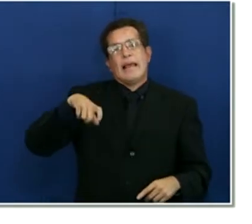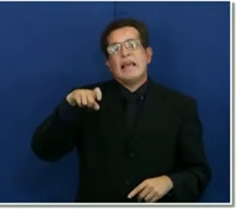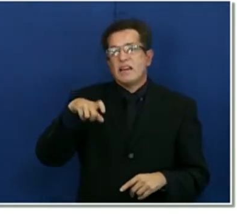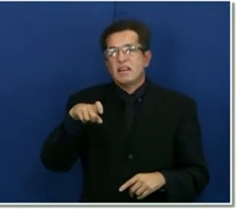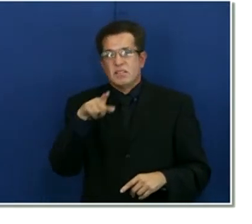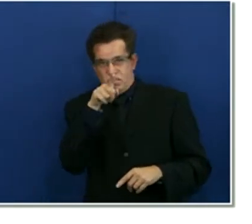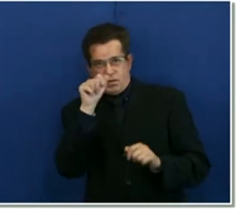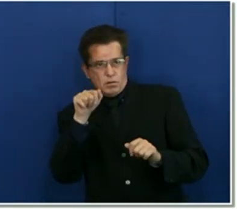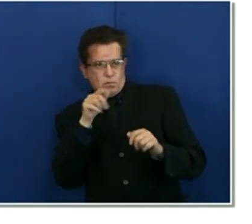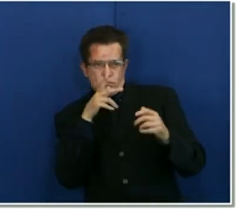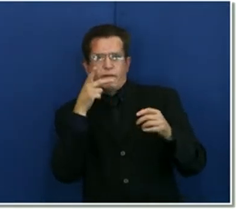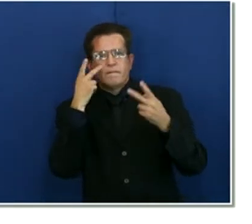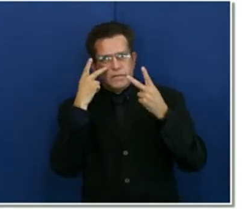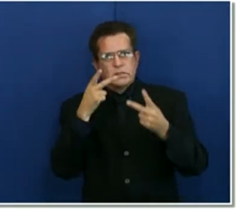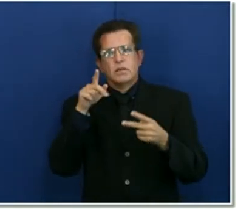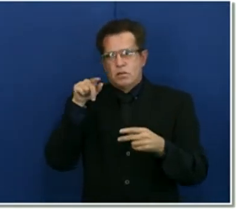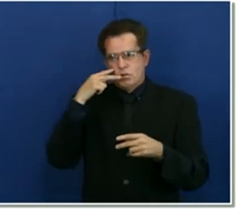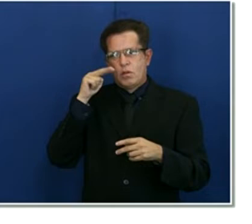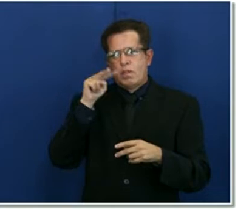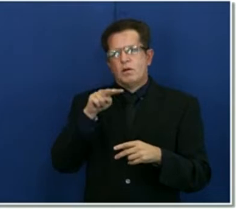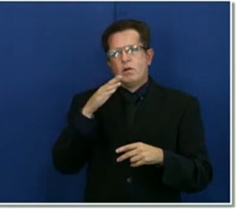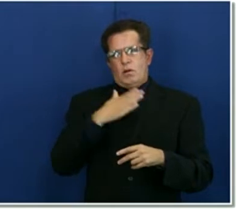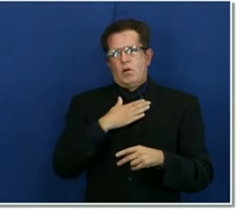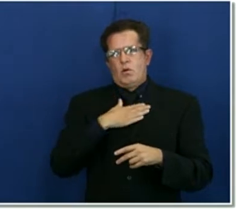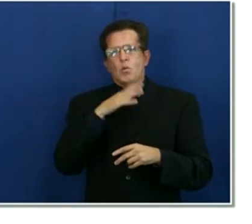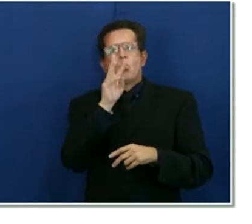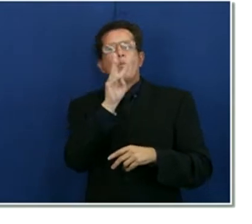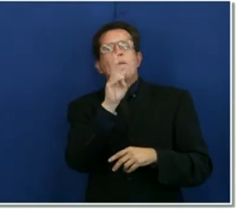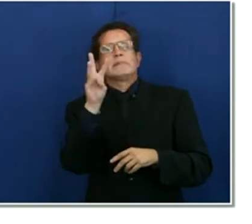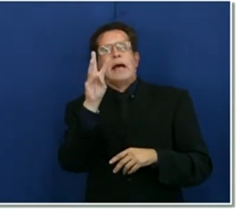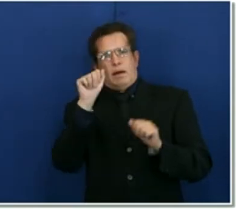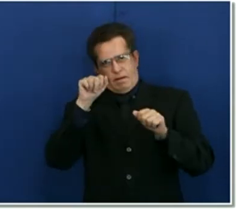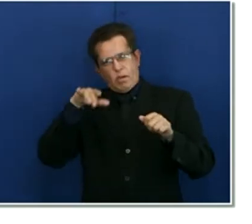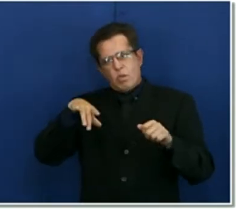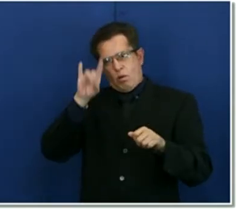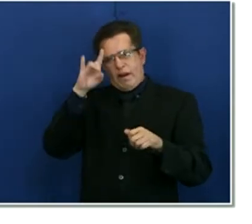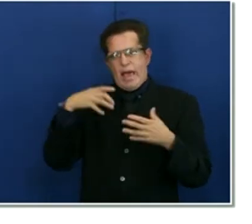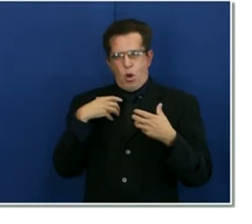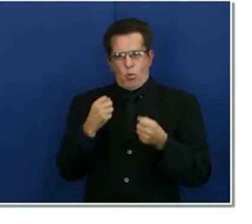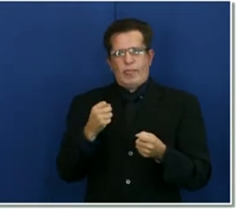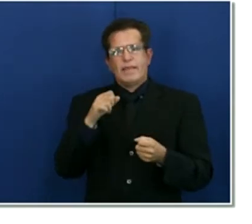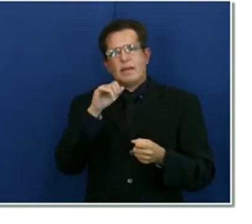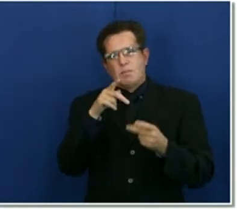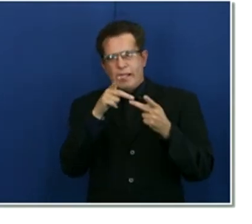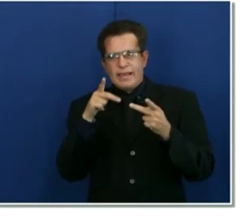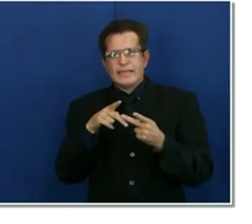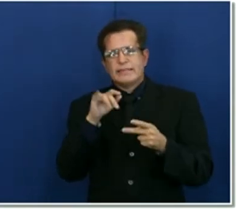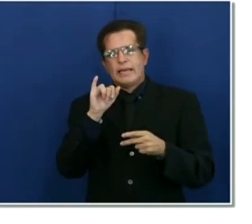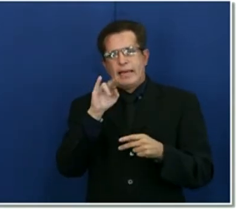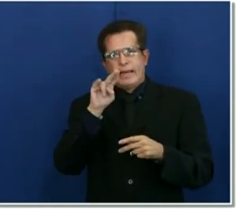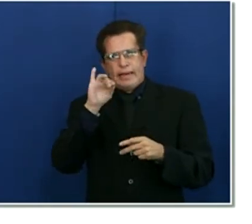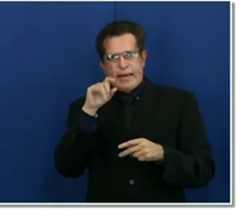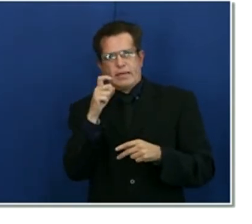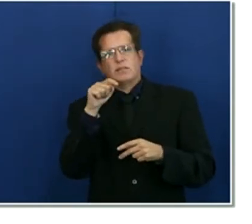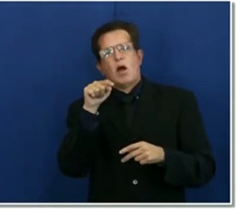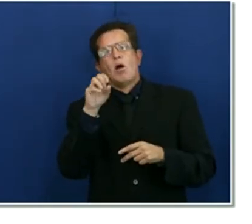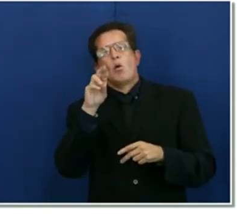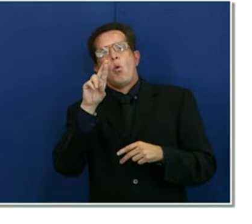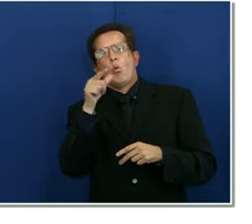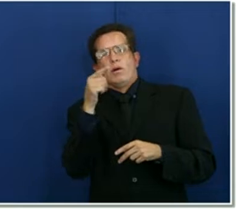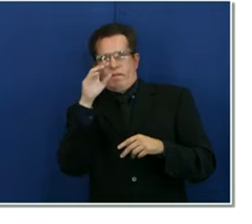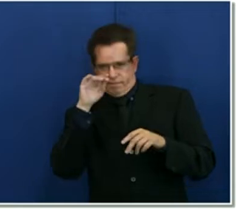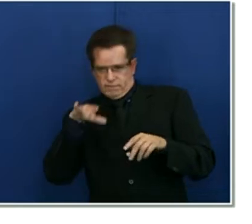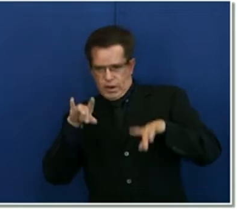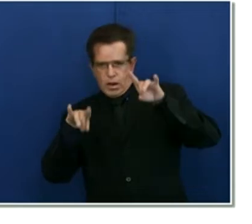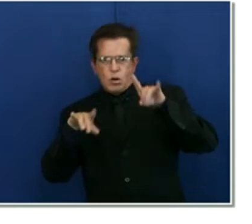can visit the healthyplacesindex.org to assess more information about the Healthy